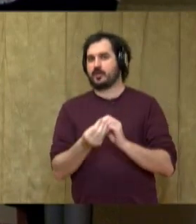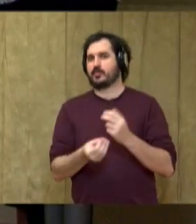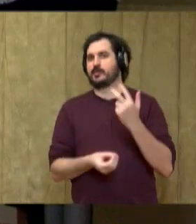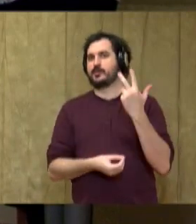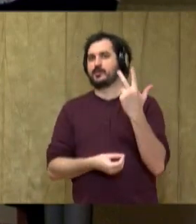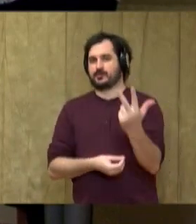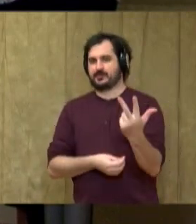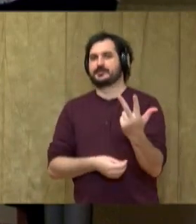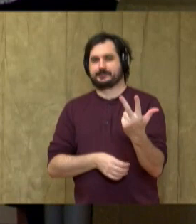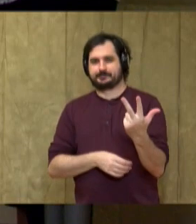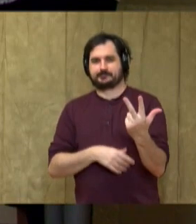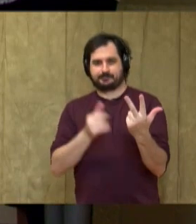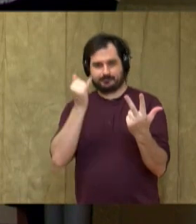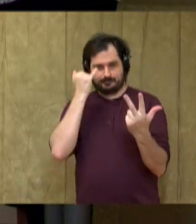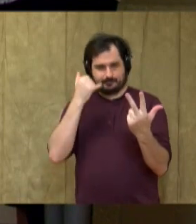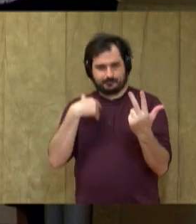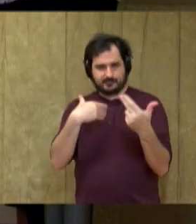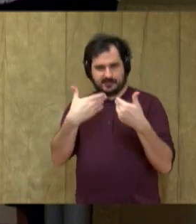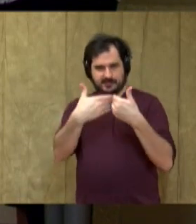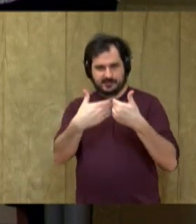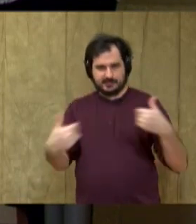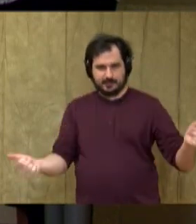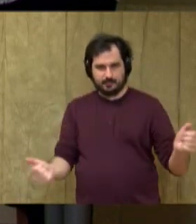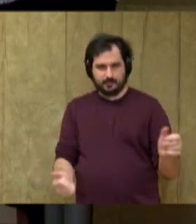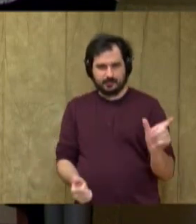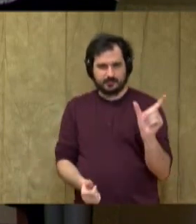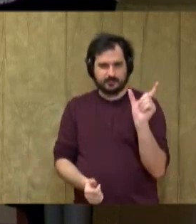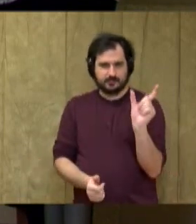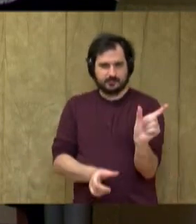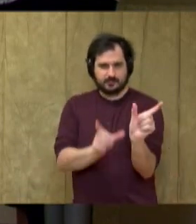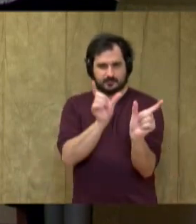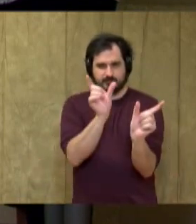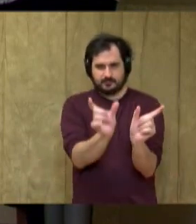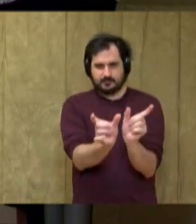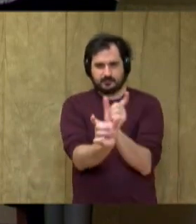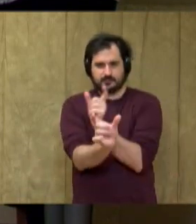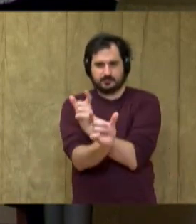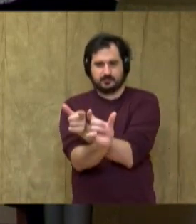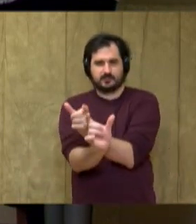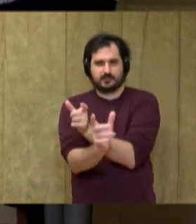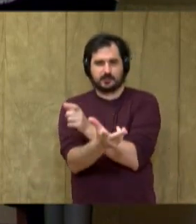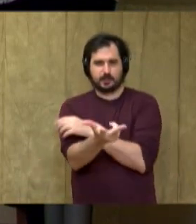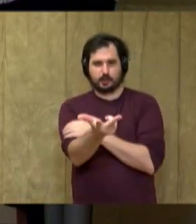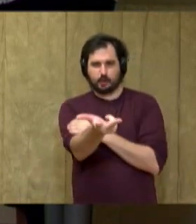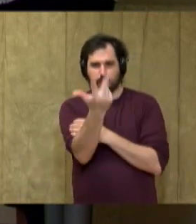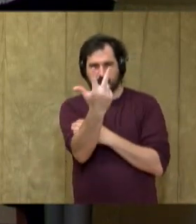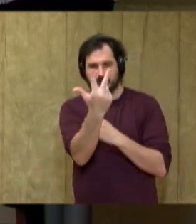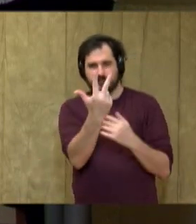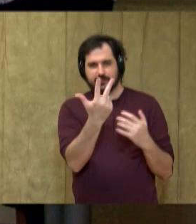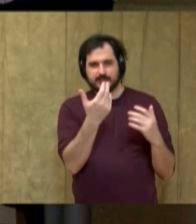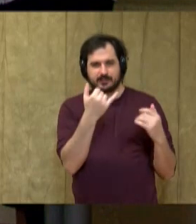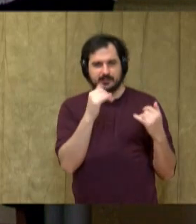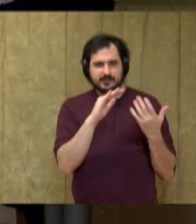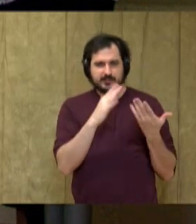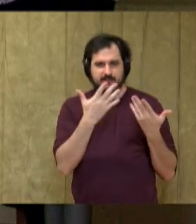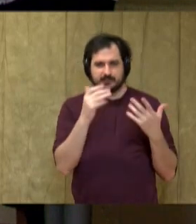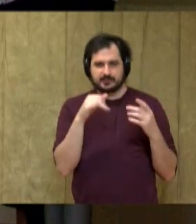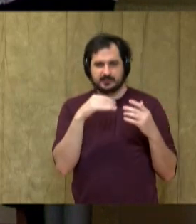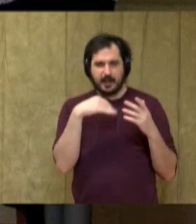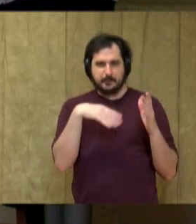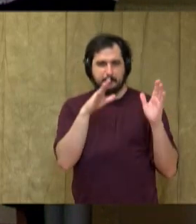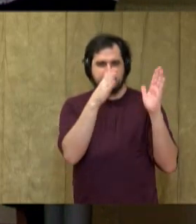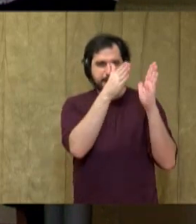I broke this fraction bar into thirds, notice the bar size does